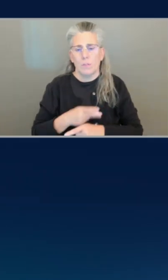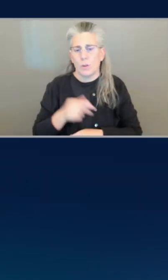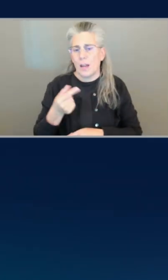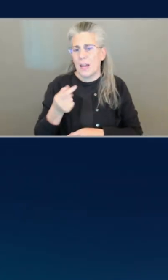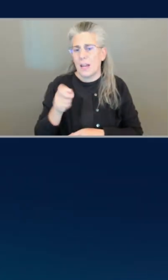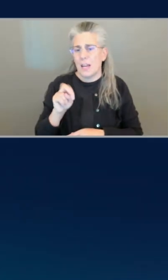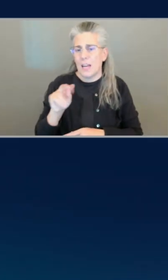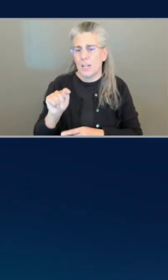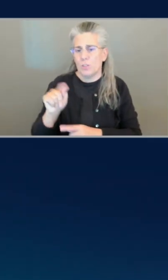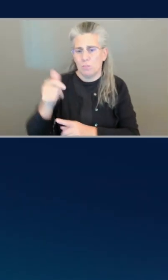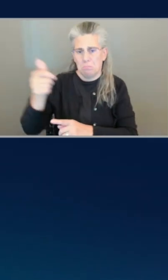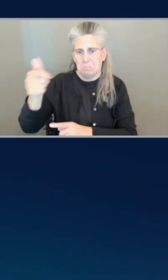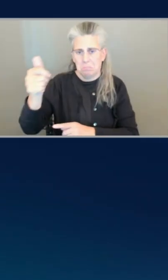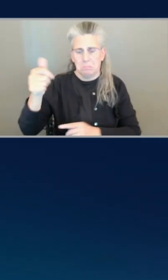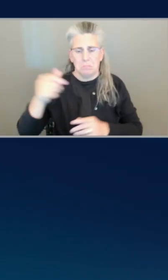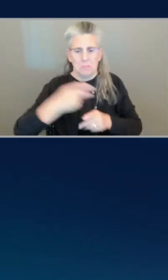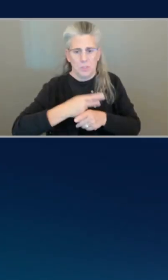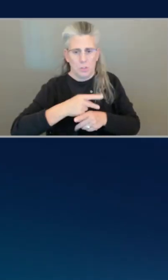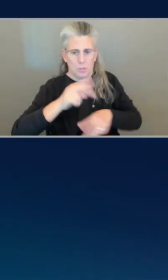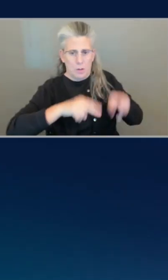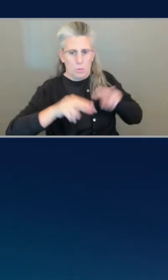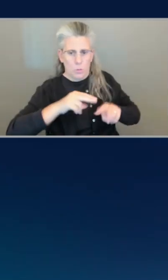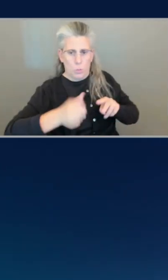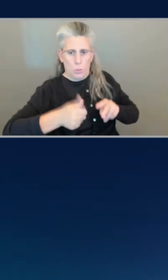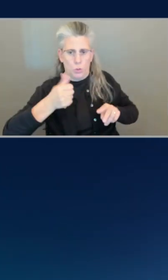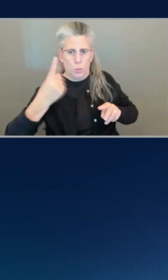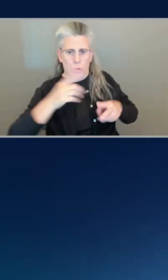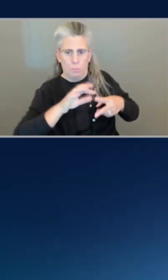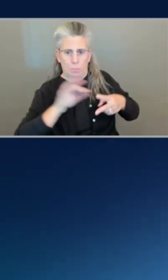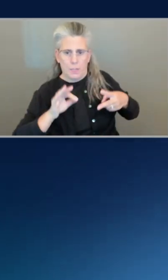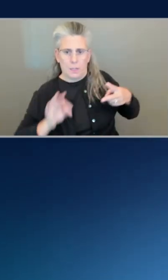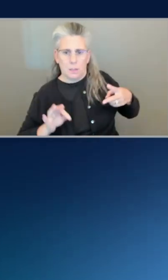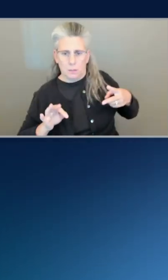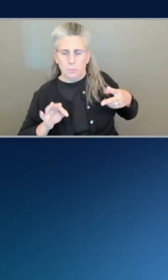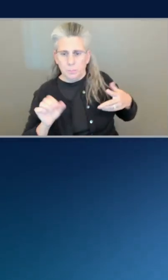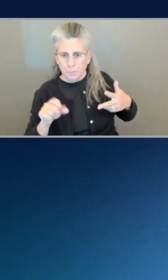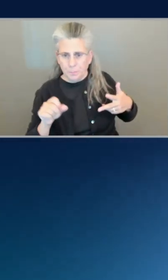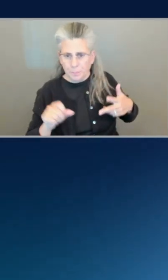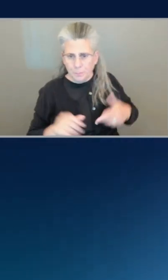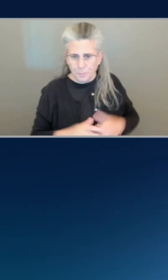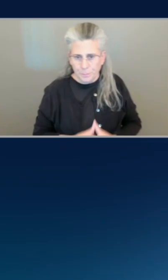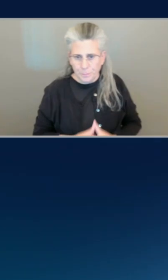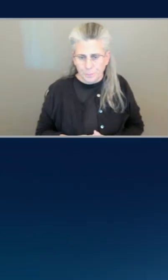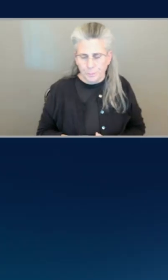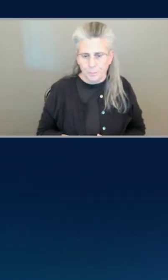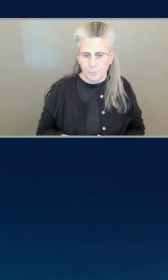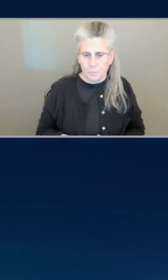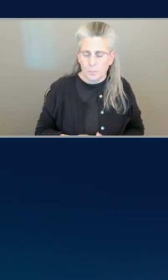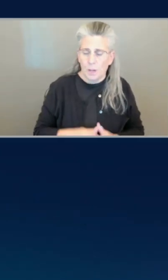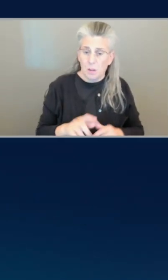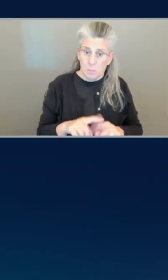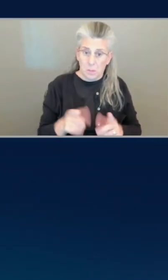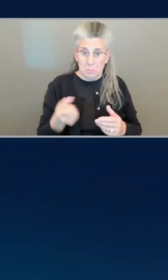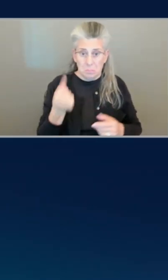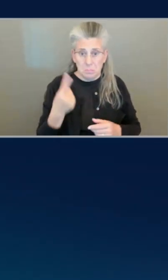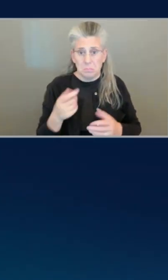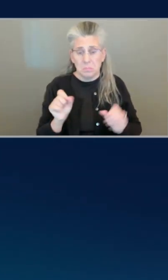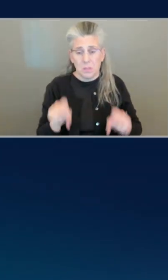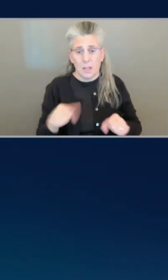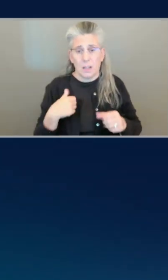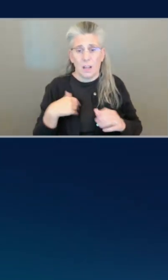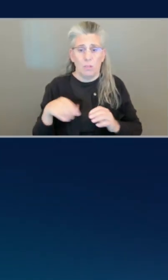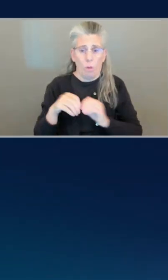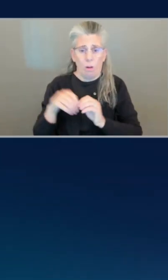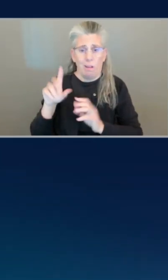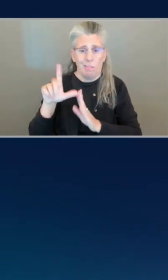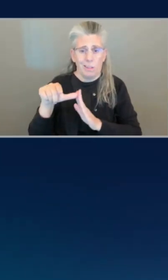call as part of that. So that's really the agentic chat. But we can have a subsequent deep dive on that.